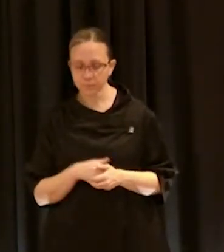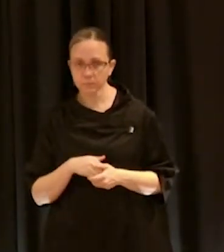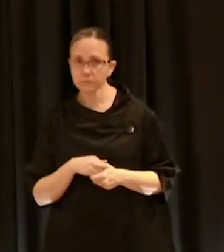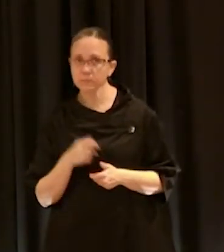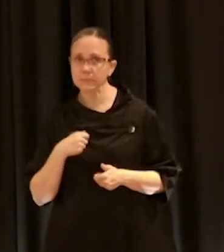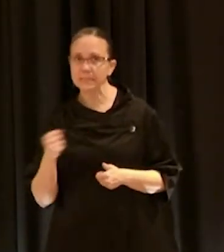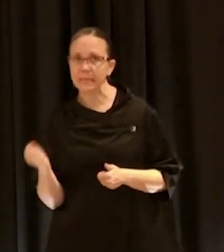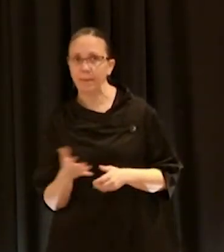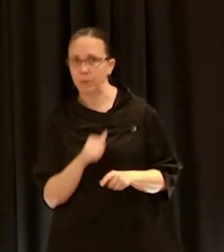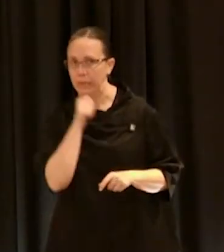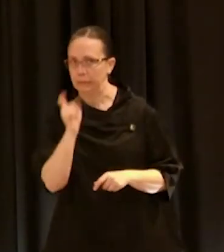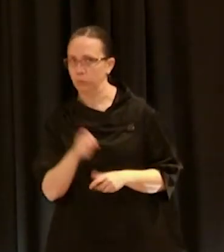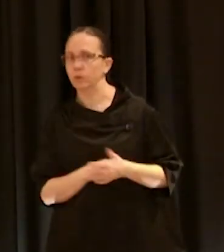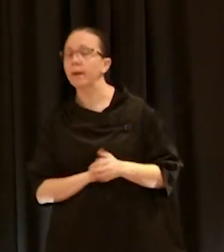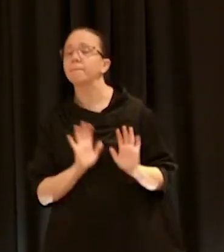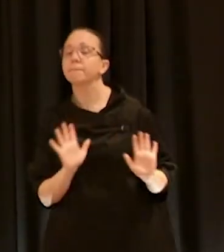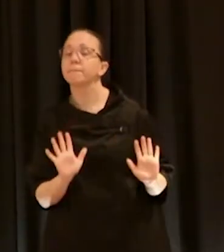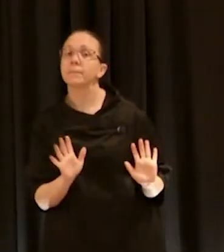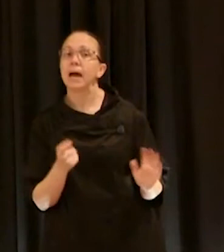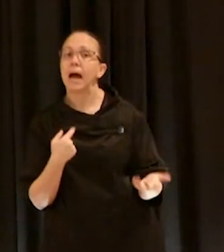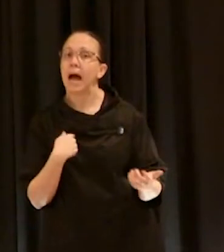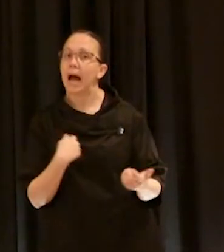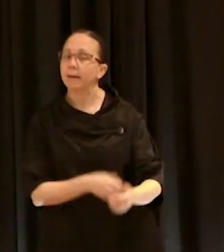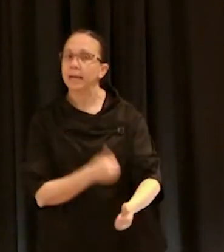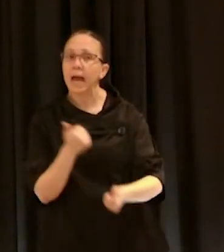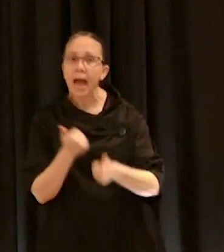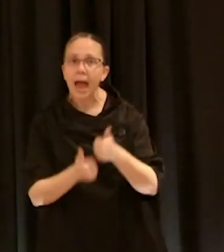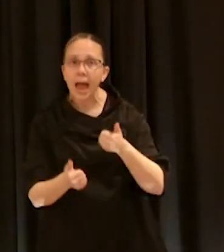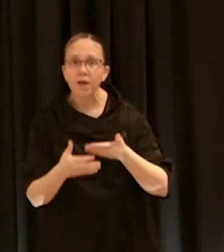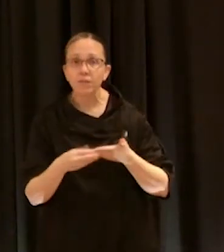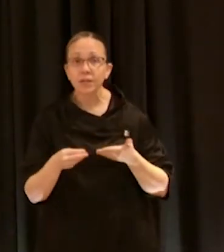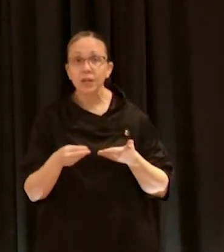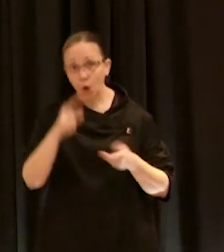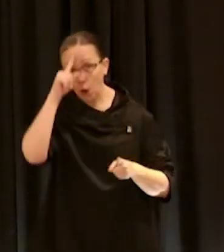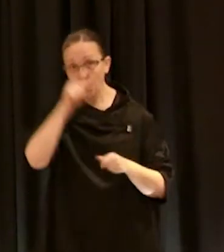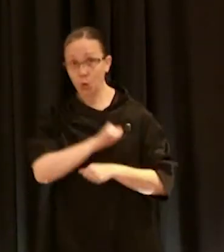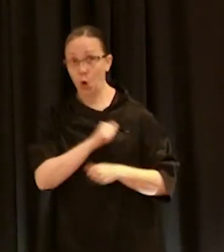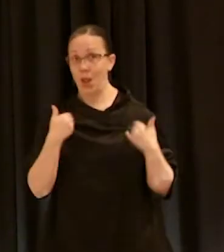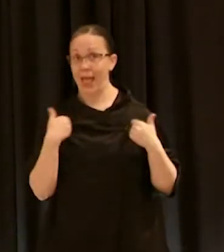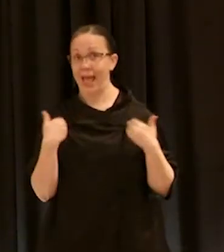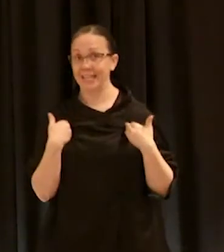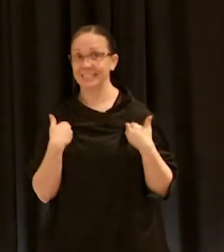But I'd wait. I don't think we're supposed to. Anyhow, I'd bet every dollar that Brother Arnold's got